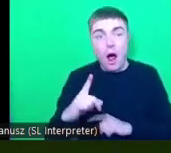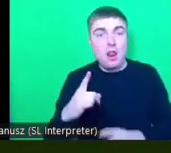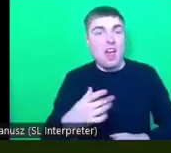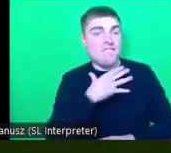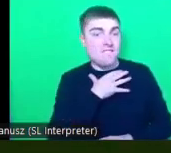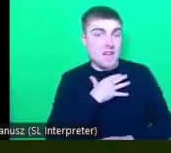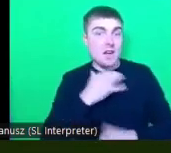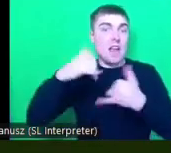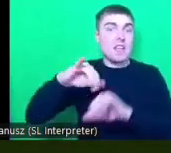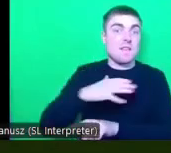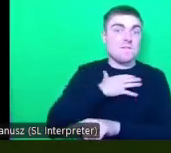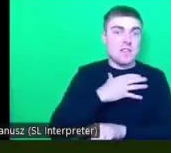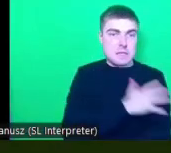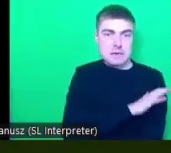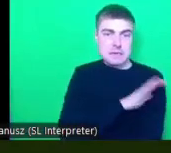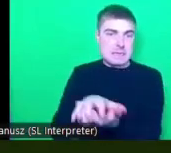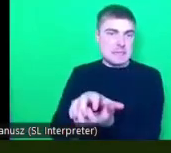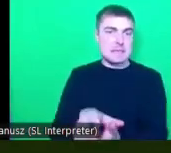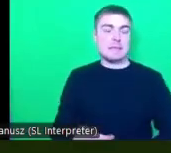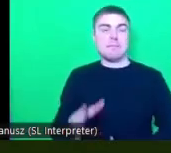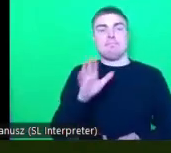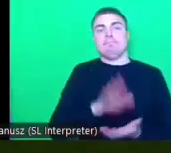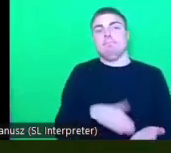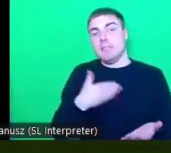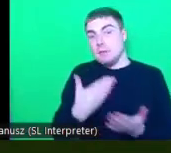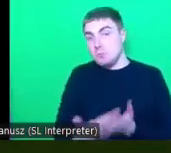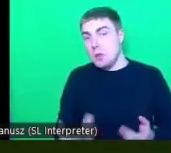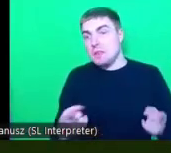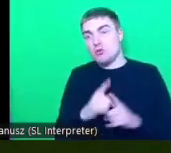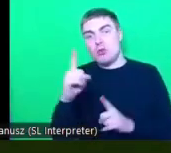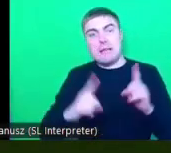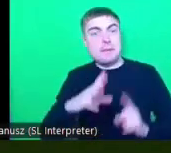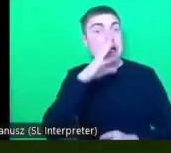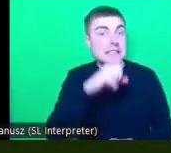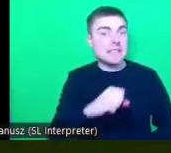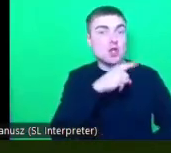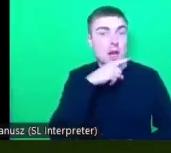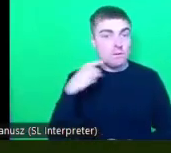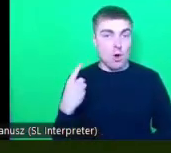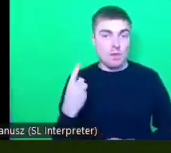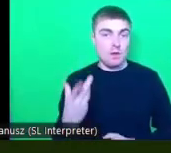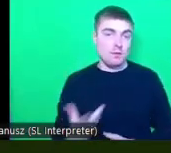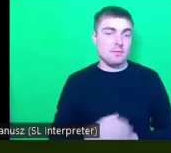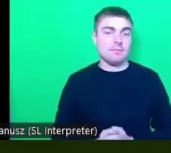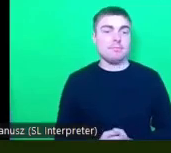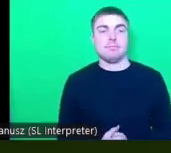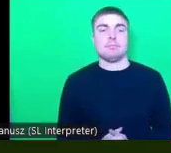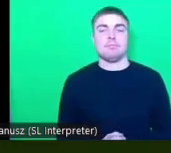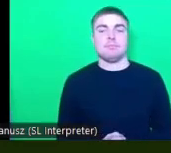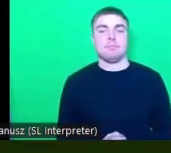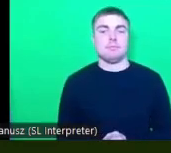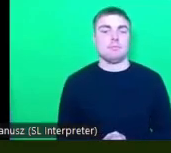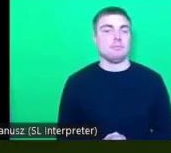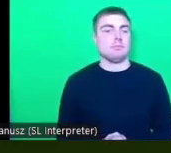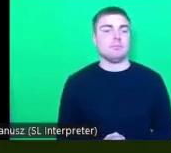red foxes. Sometimes, like here, they actually consume them, but most often they just kill them. And